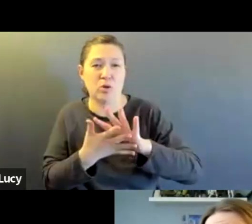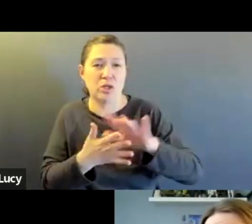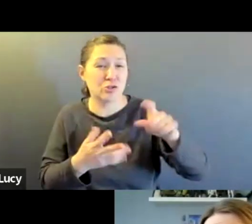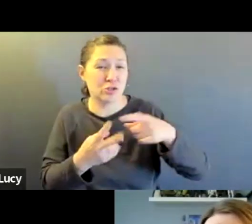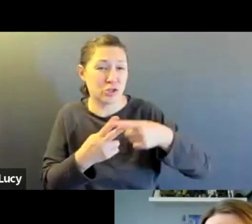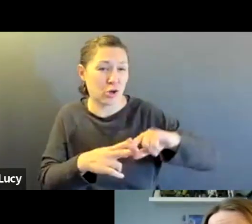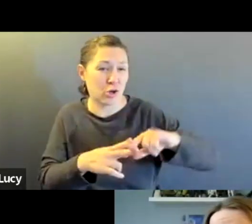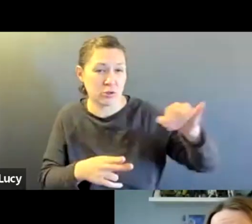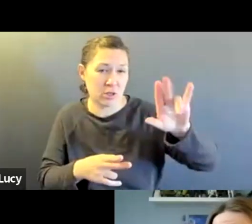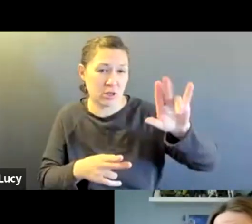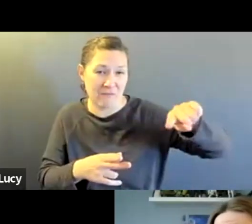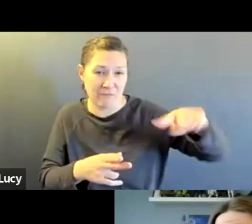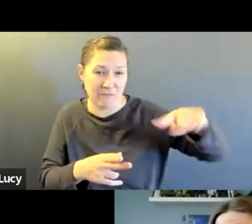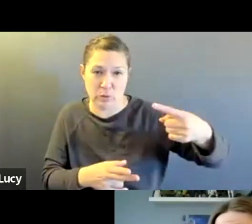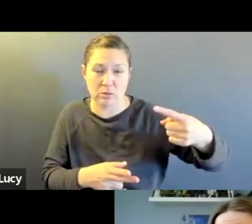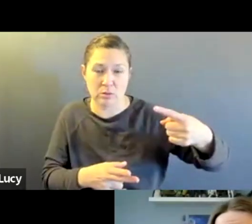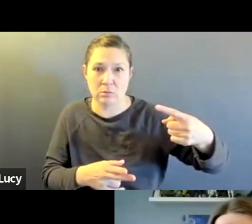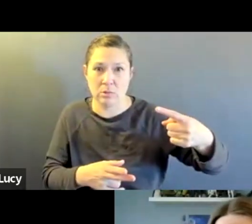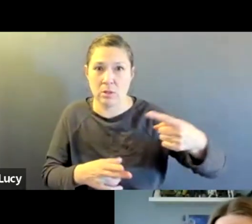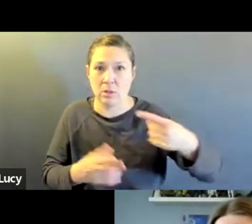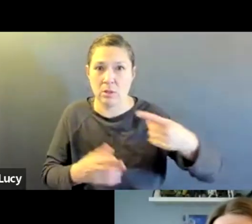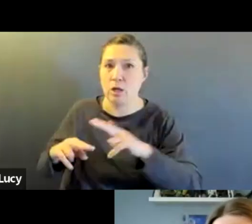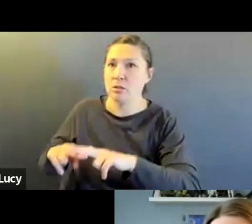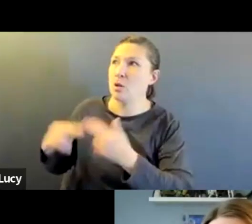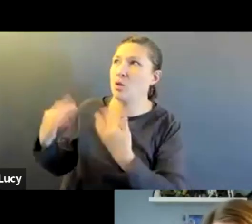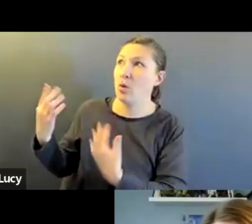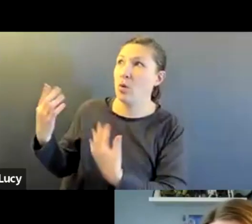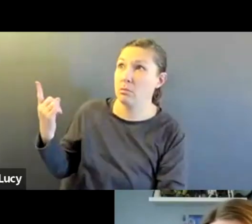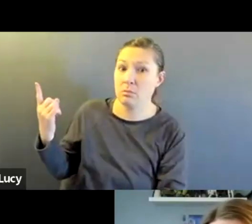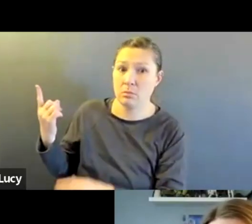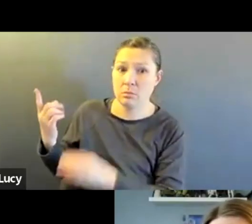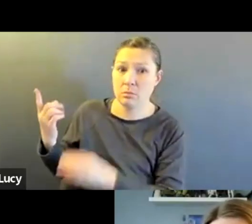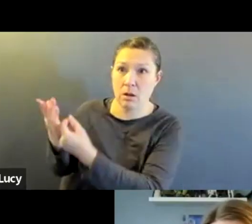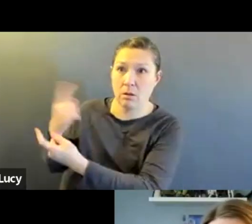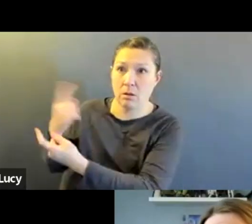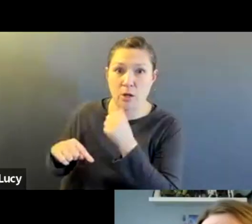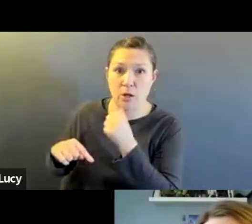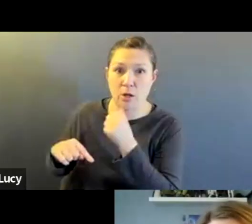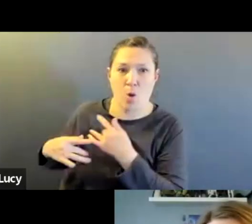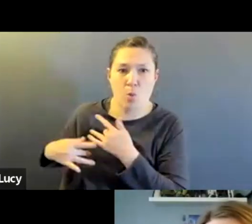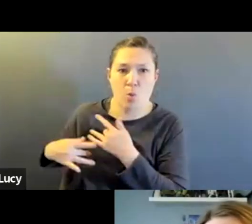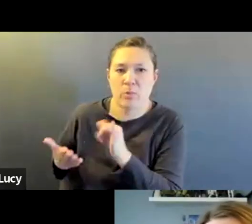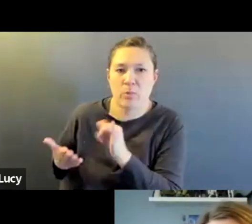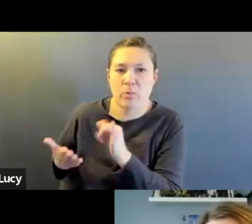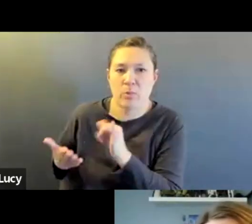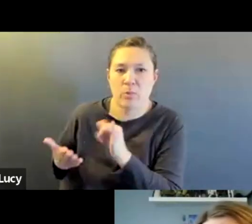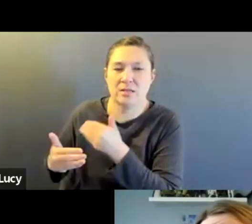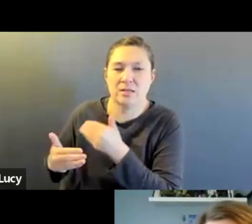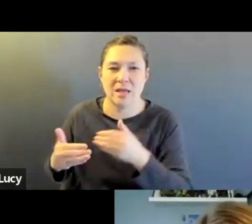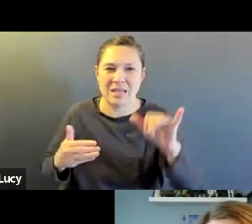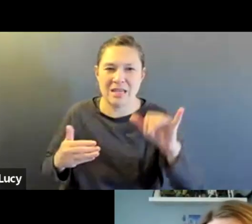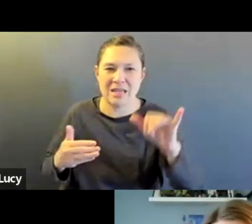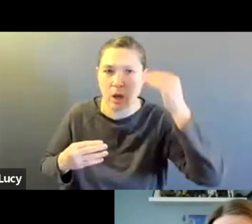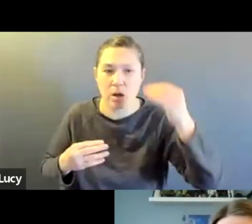1st. And so we're just waiting to see how that process moves forward and then starting to think about funding